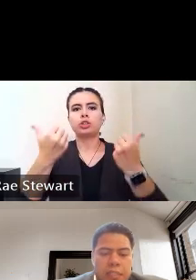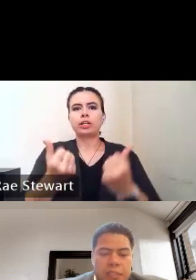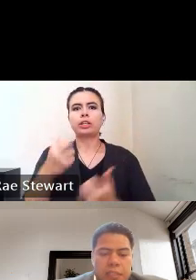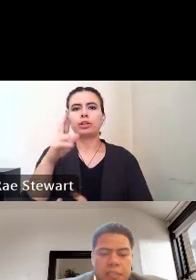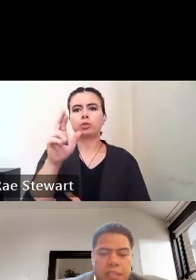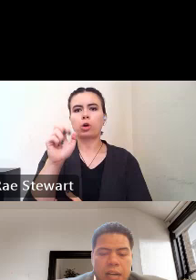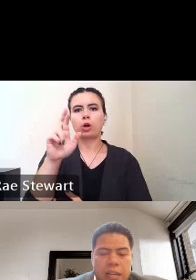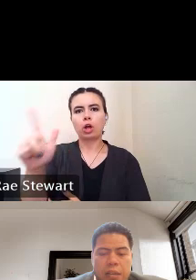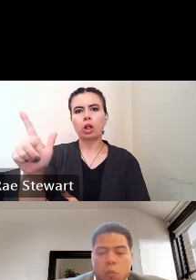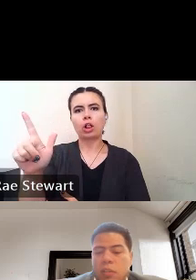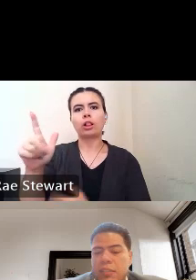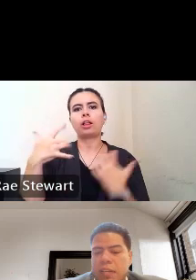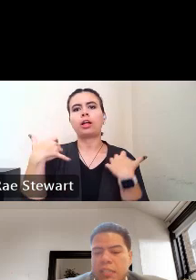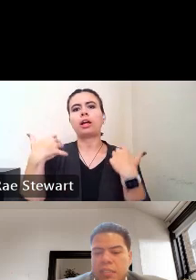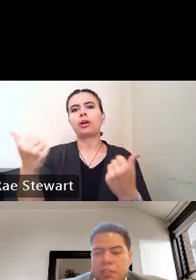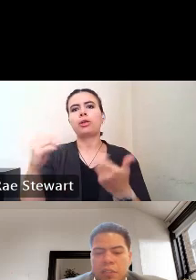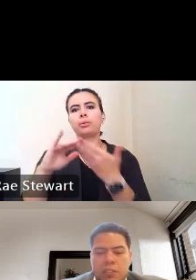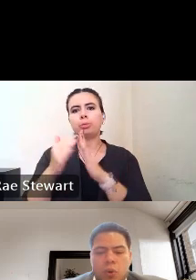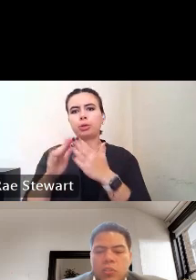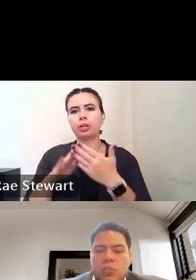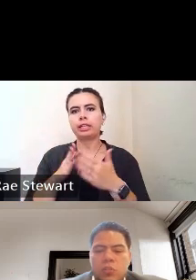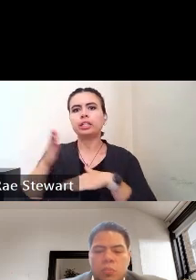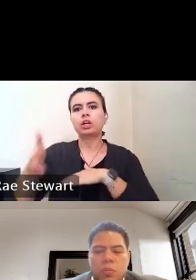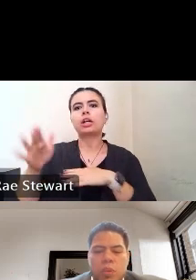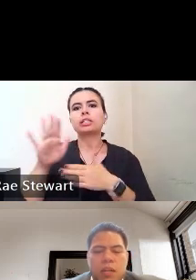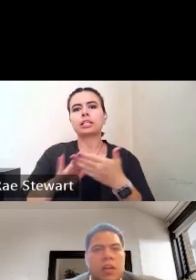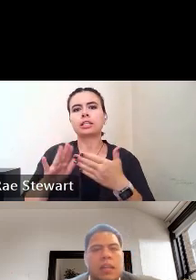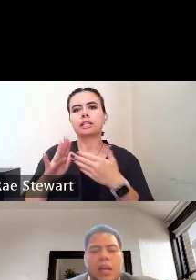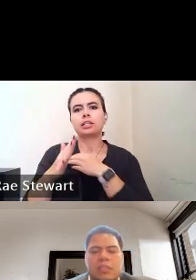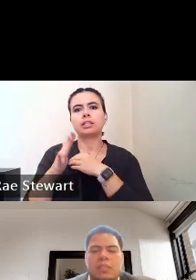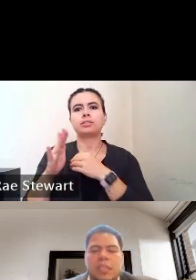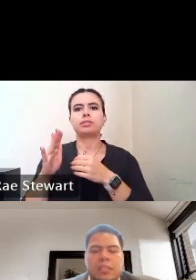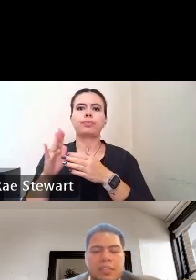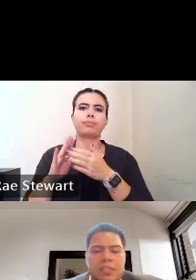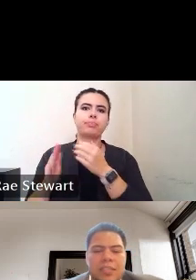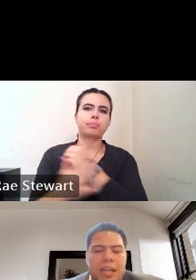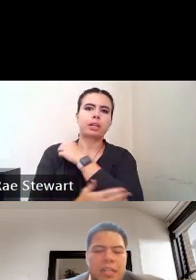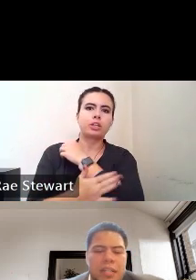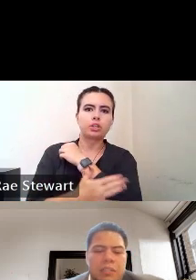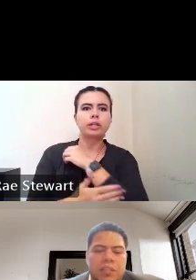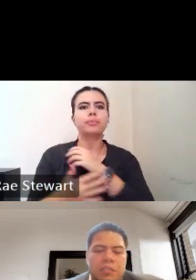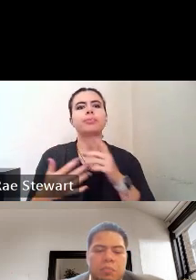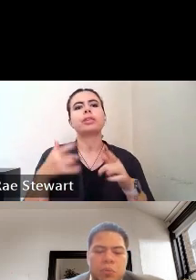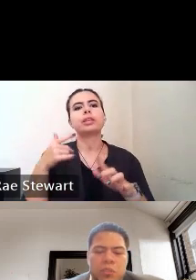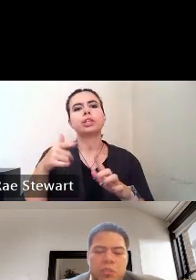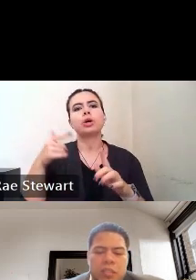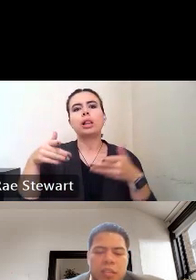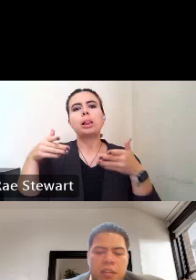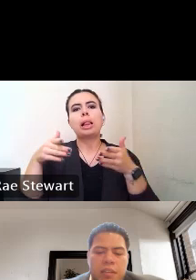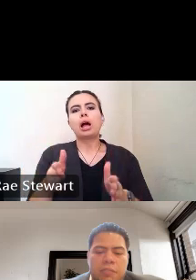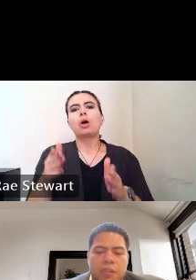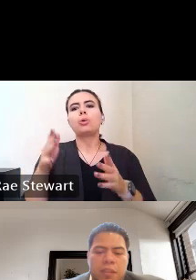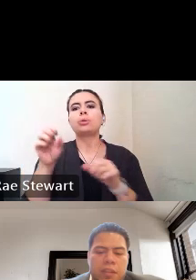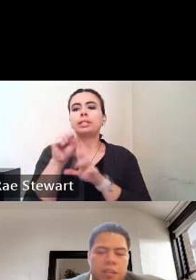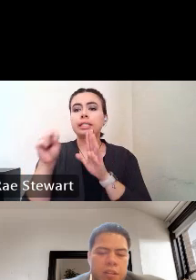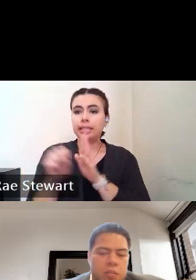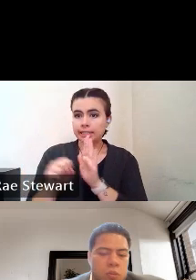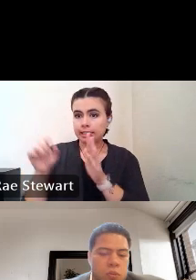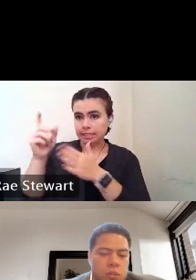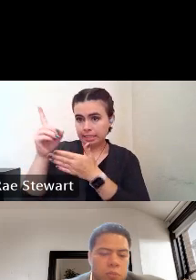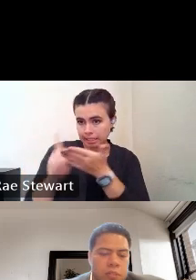The intent is not a one-size-fits-all solution, but rather allowing states to design innovative approaches that